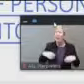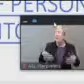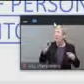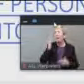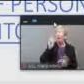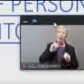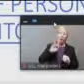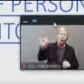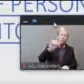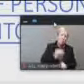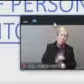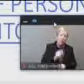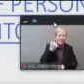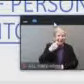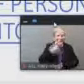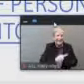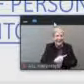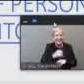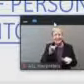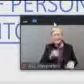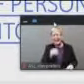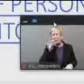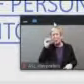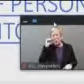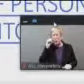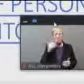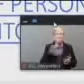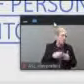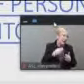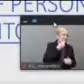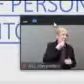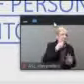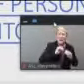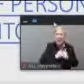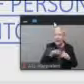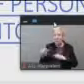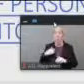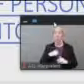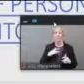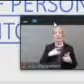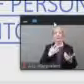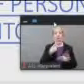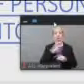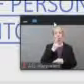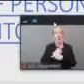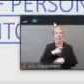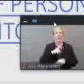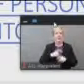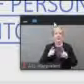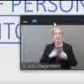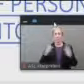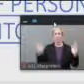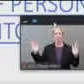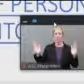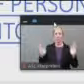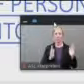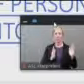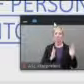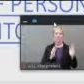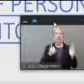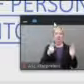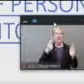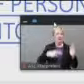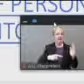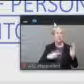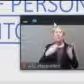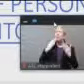and things like that, and so many other things. And so we feel like this is the right time, and thanks so much to the folks in epidemiology for bringing